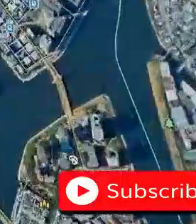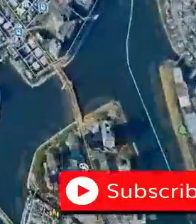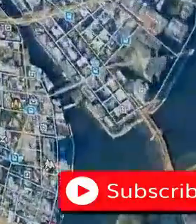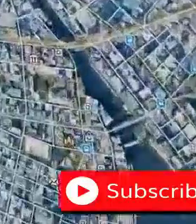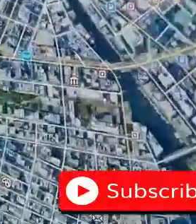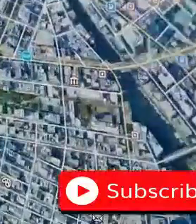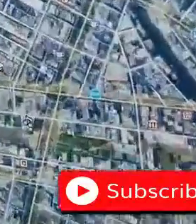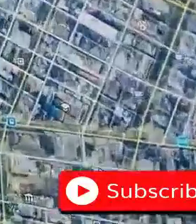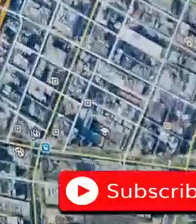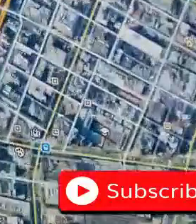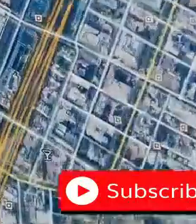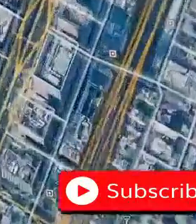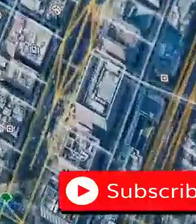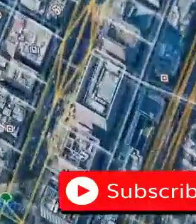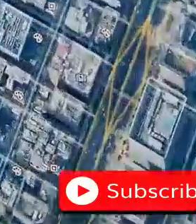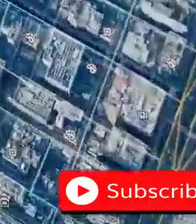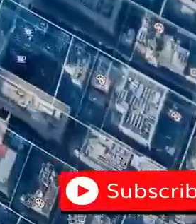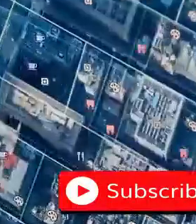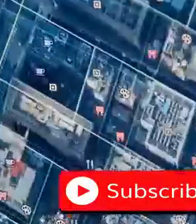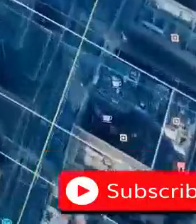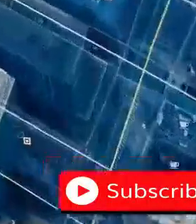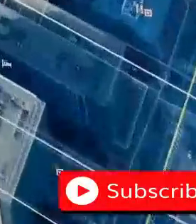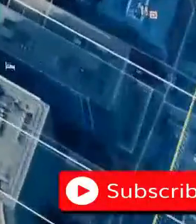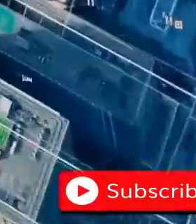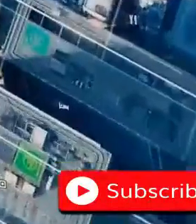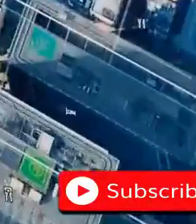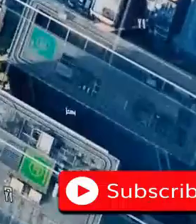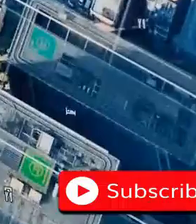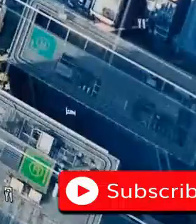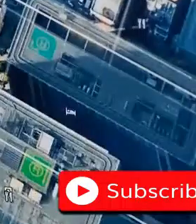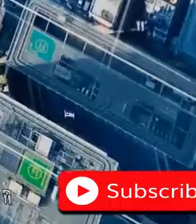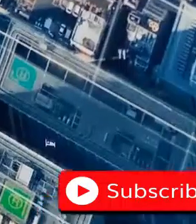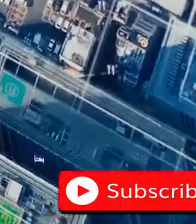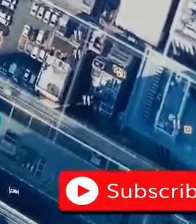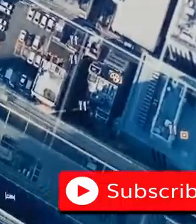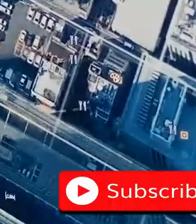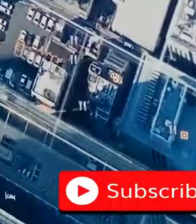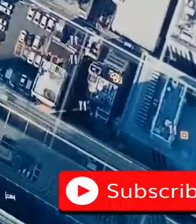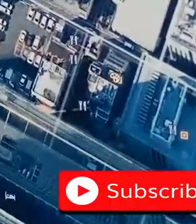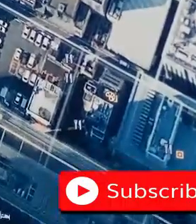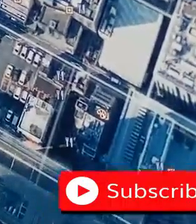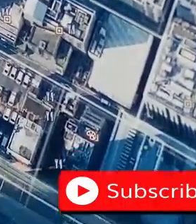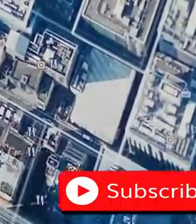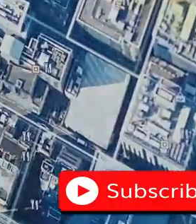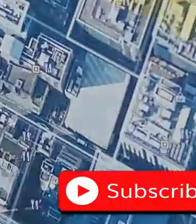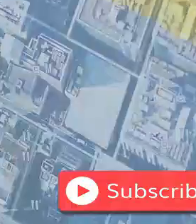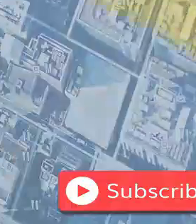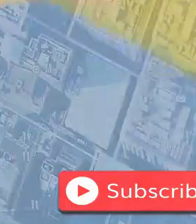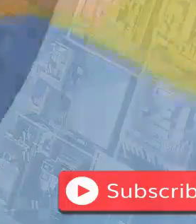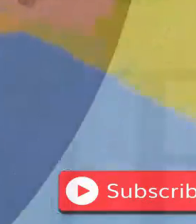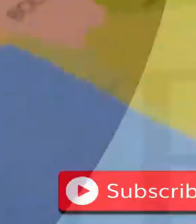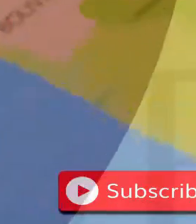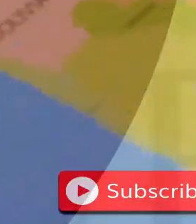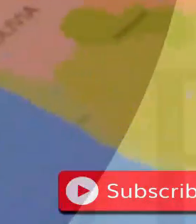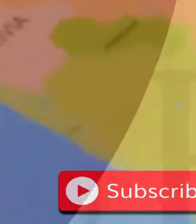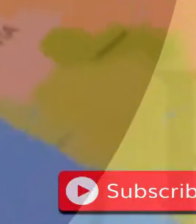Muliwanji. Murigaboto. Makadin. Karibu. Mwakaitawani. Mwakaitawani. Munotambere. Welcome to